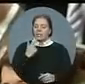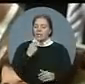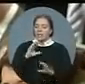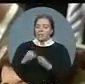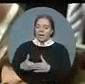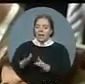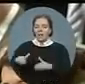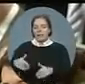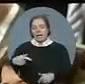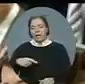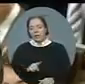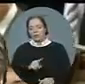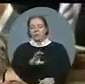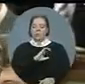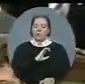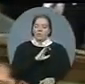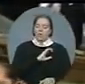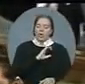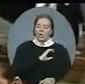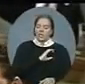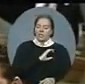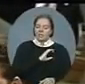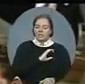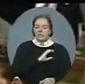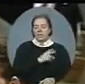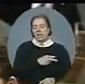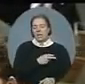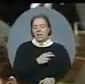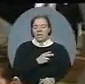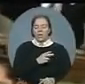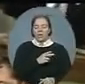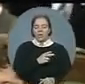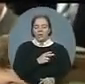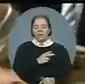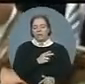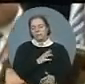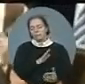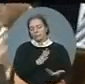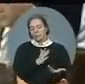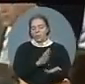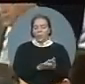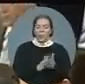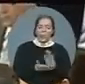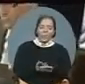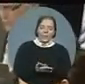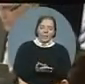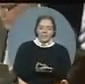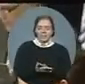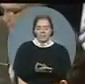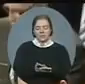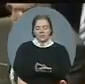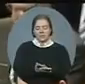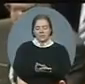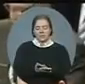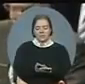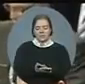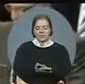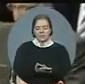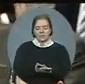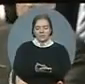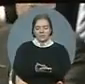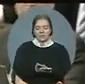We don't control the OPP. We have a clean government. There are scandals usually relate to appointments that aren't made,